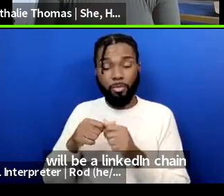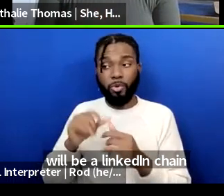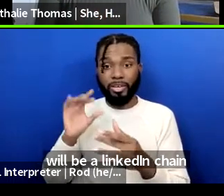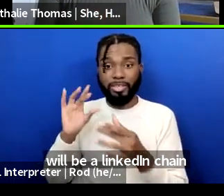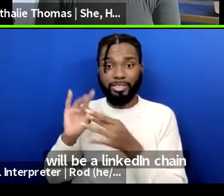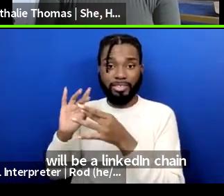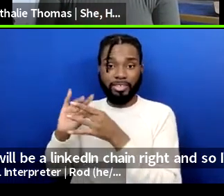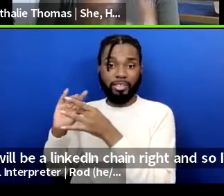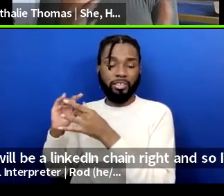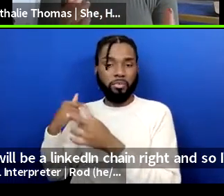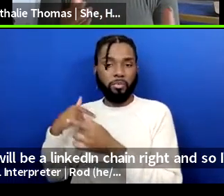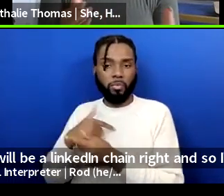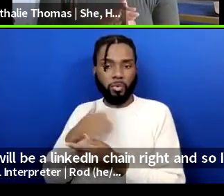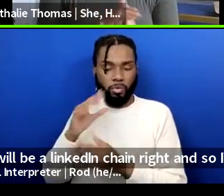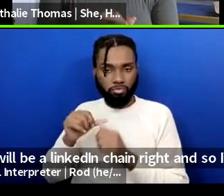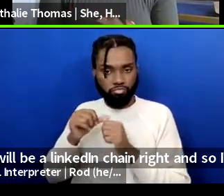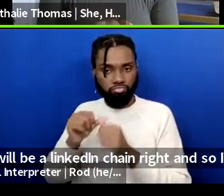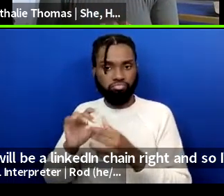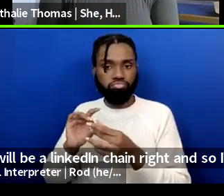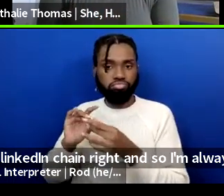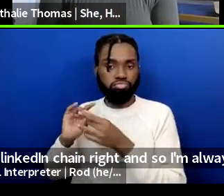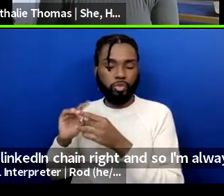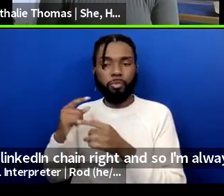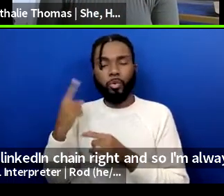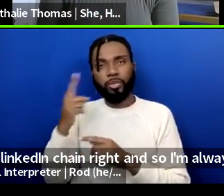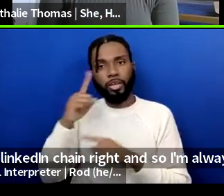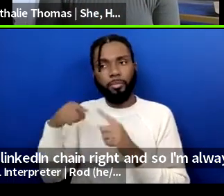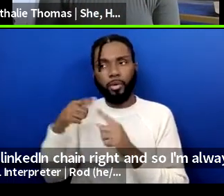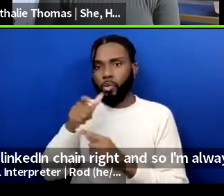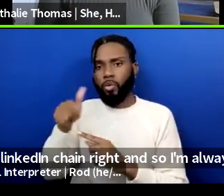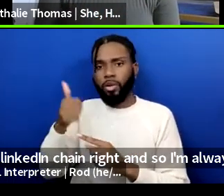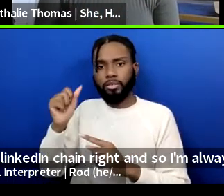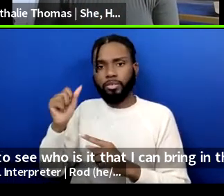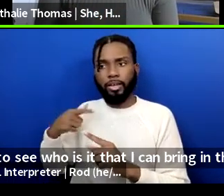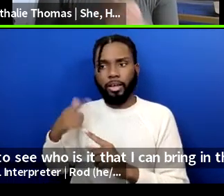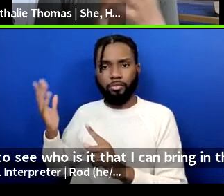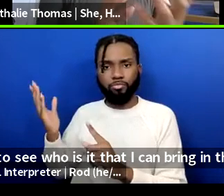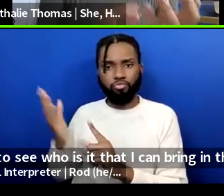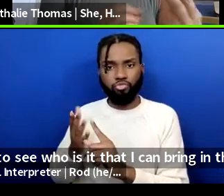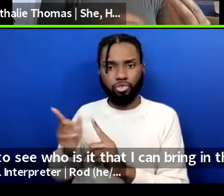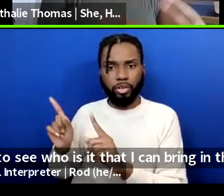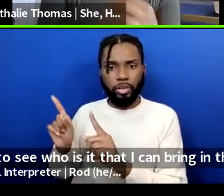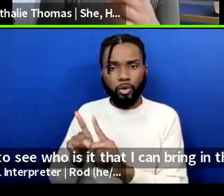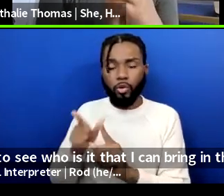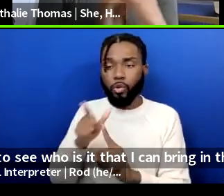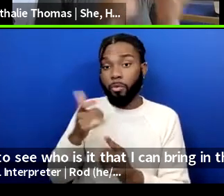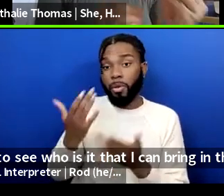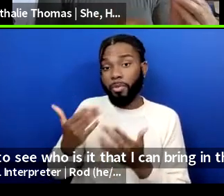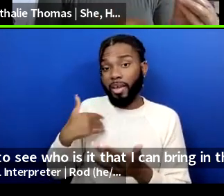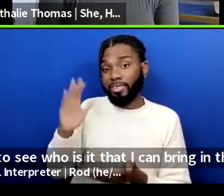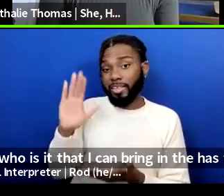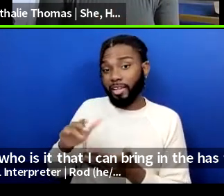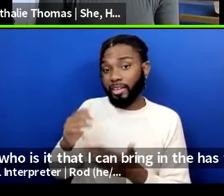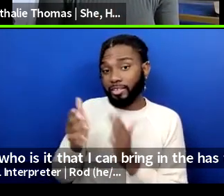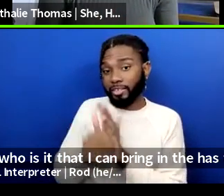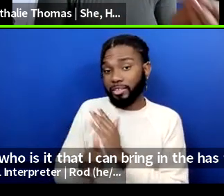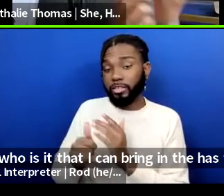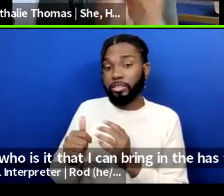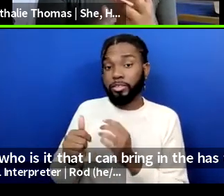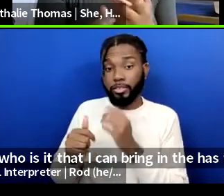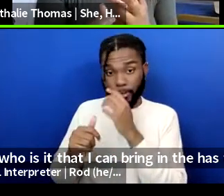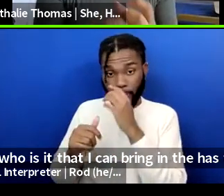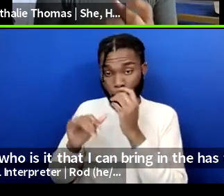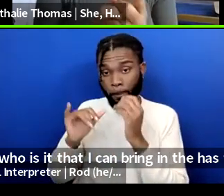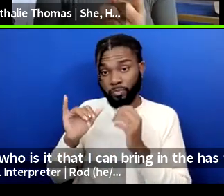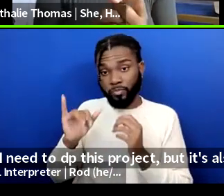always looking to see who is it that I can bring in that has the skills that I need to DP this project, but